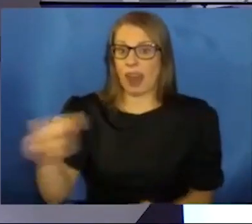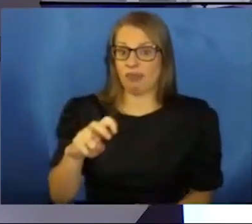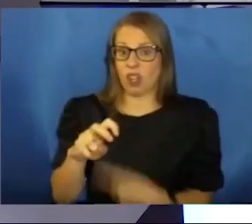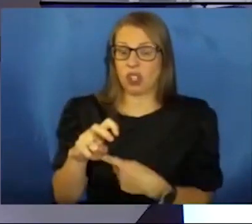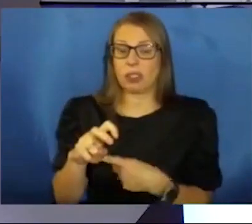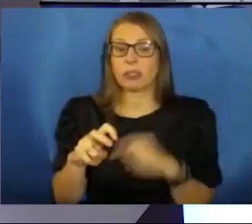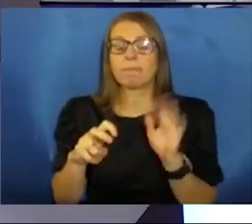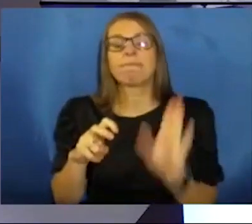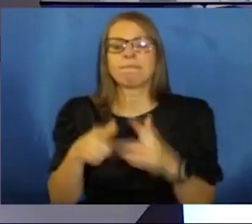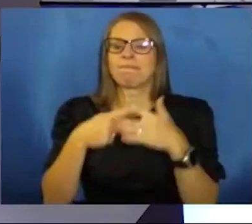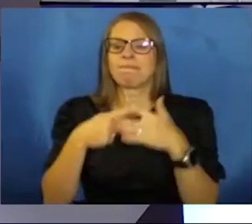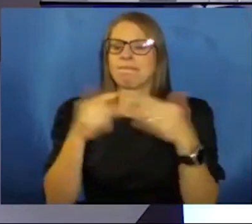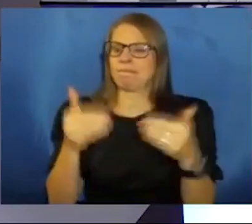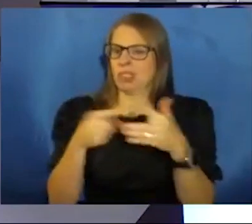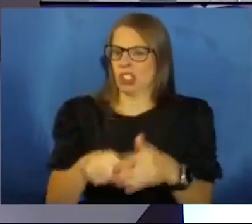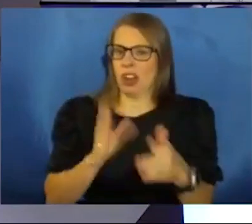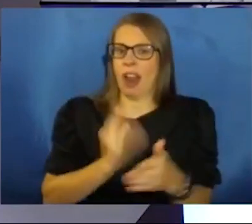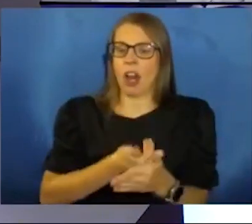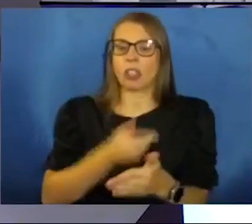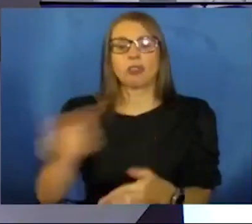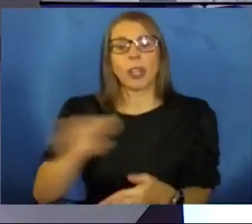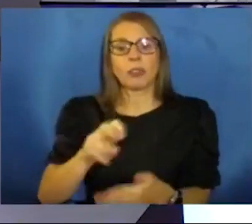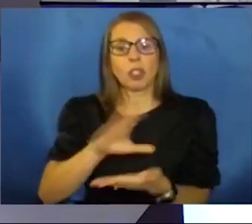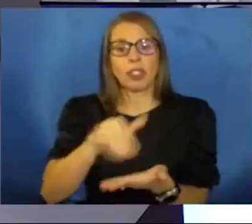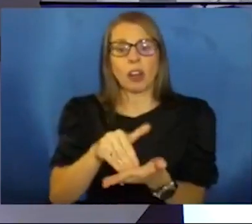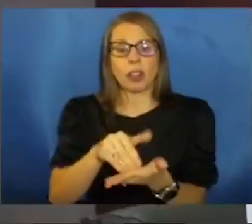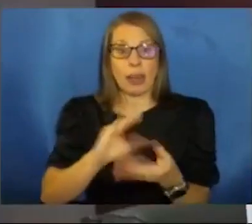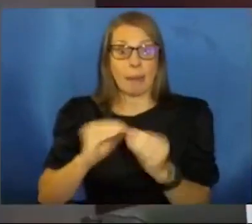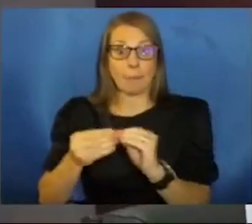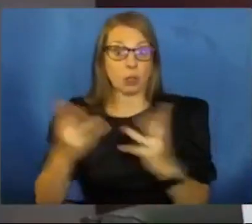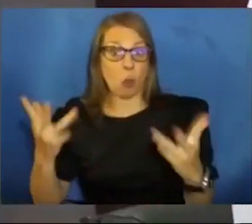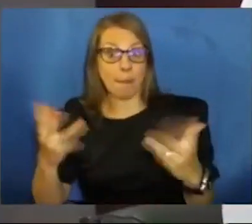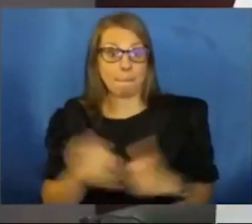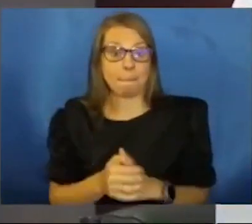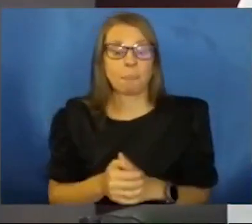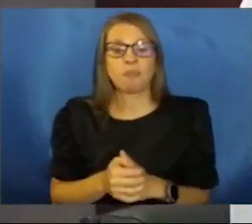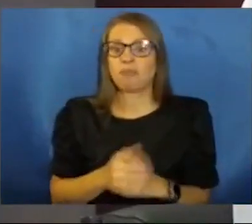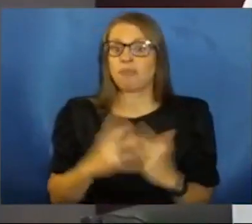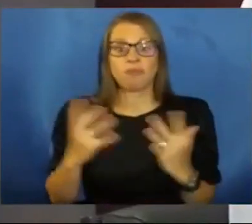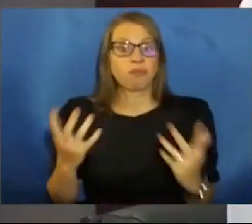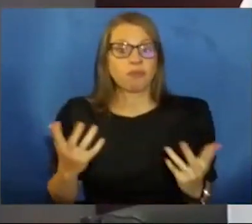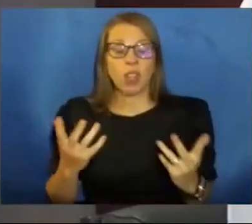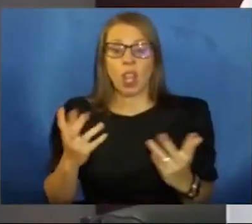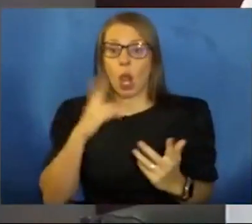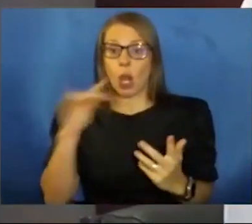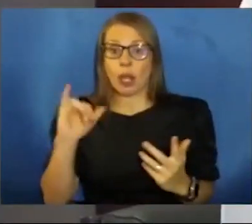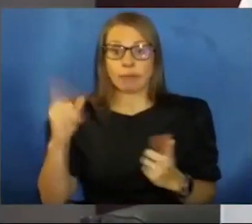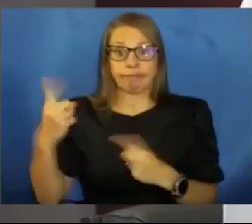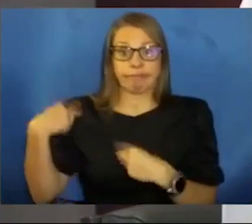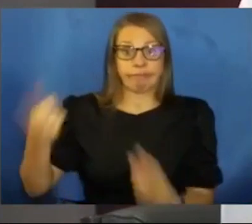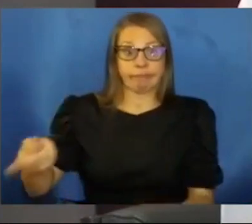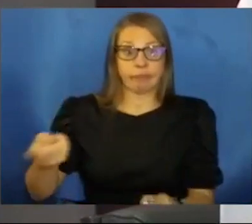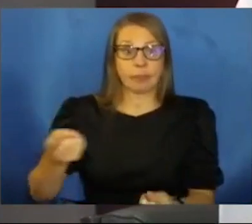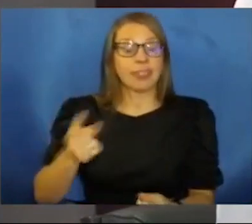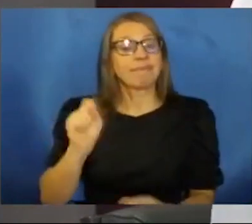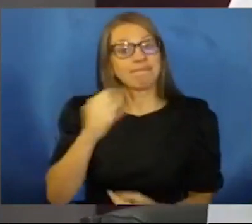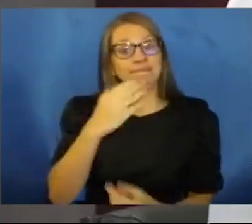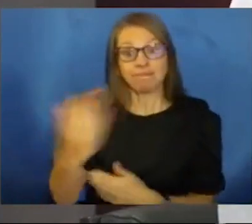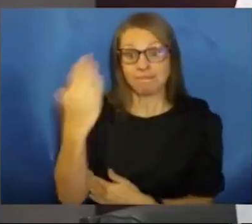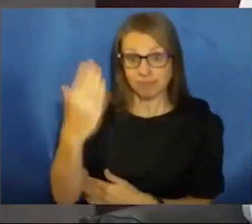our transfer center. And then let's just get straight to the numbers. What are those looking like? What have they looked like? Yeah, good morning. And so we're very fortunate